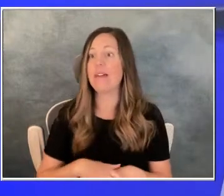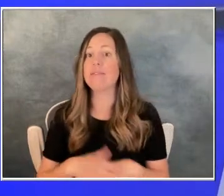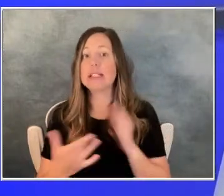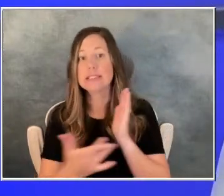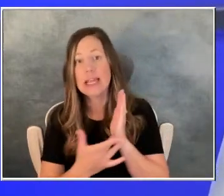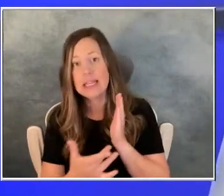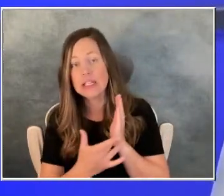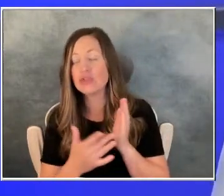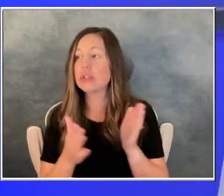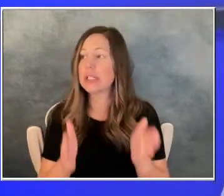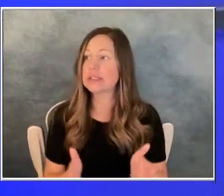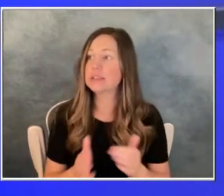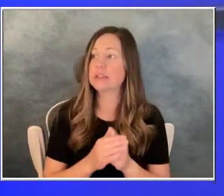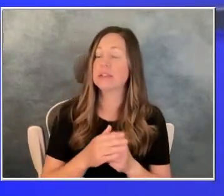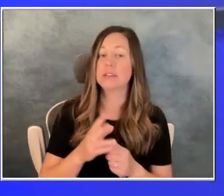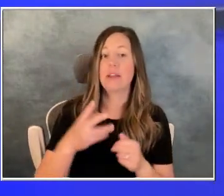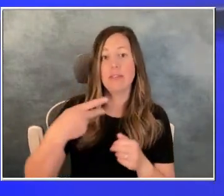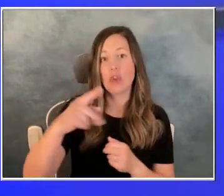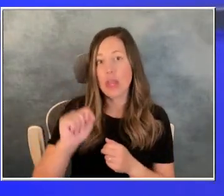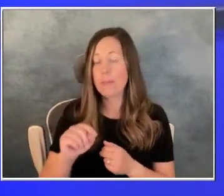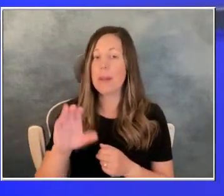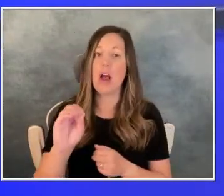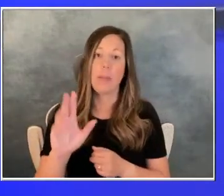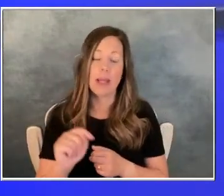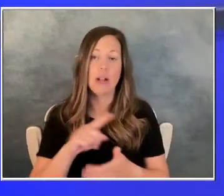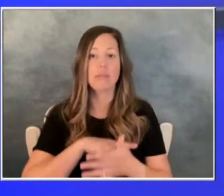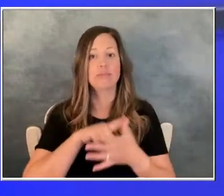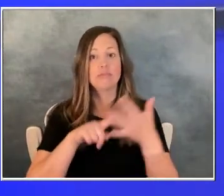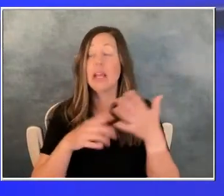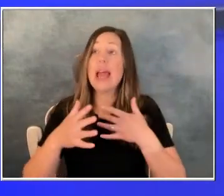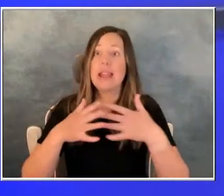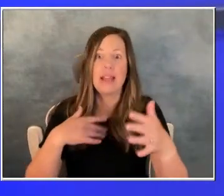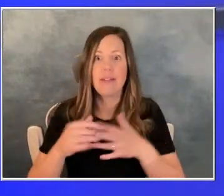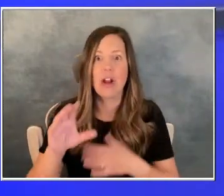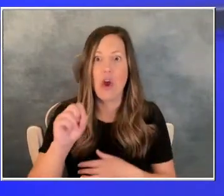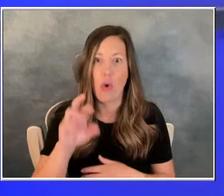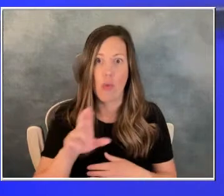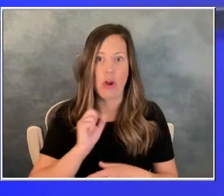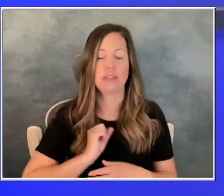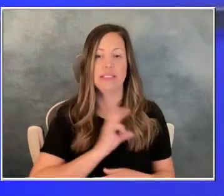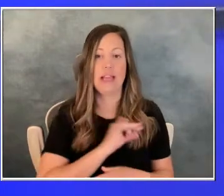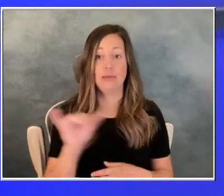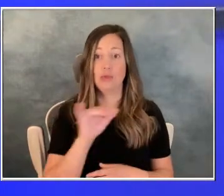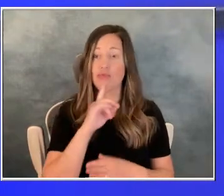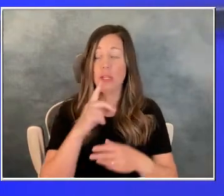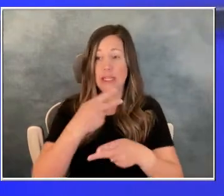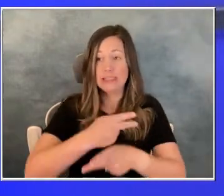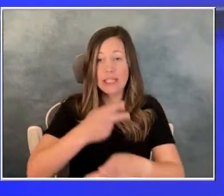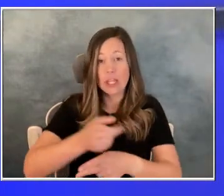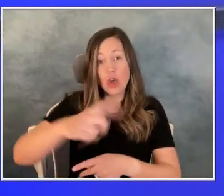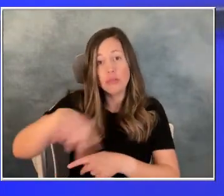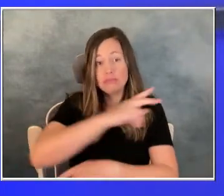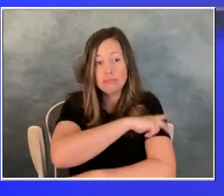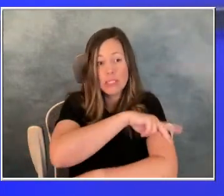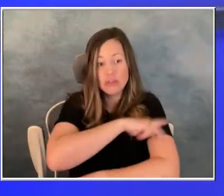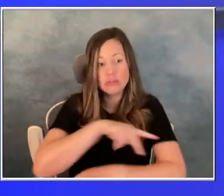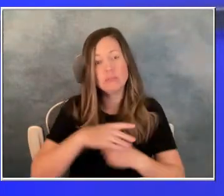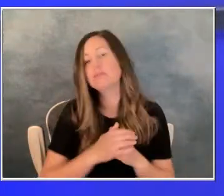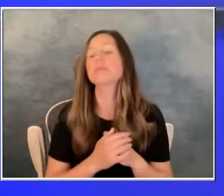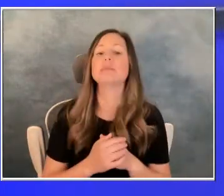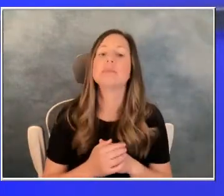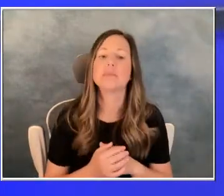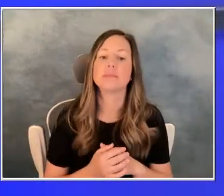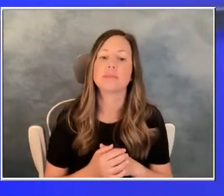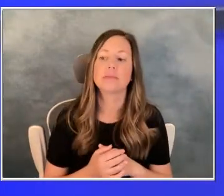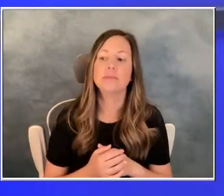physical therapist, occupational therapist, and even the OR staff to help take care of these patients. And that always